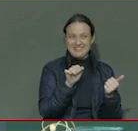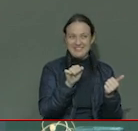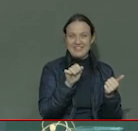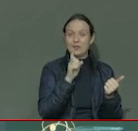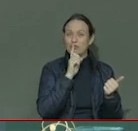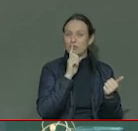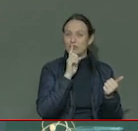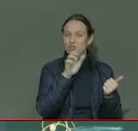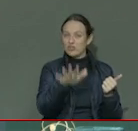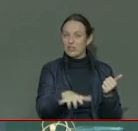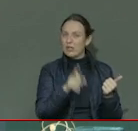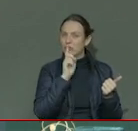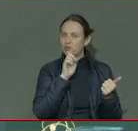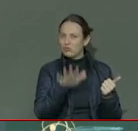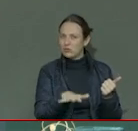learners, listen.